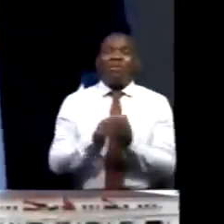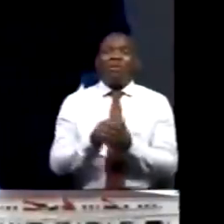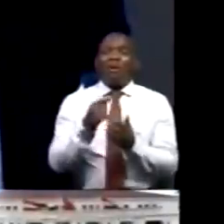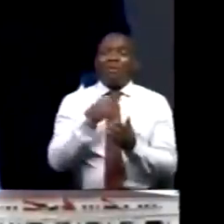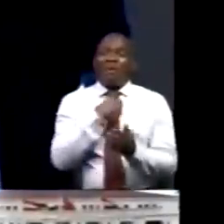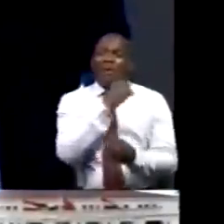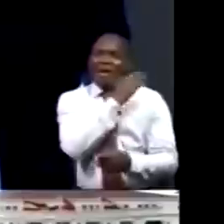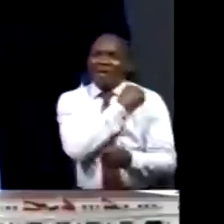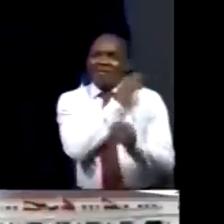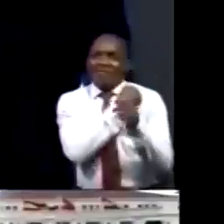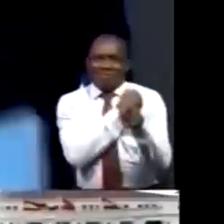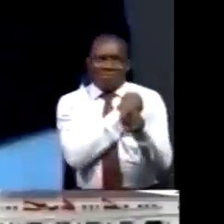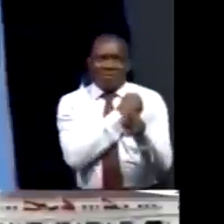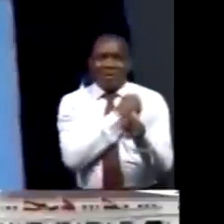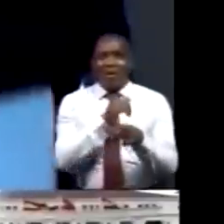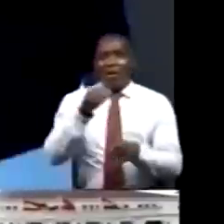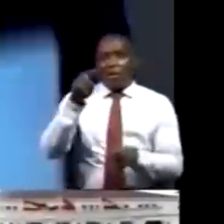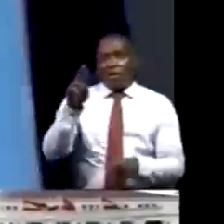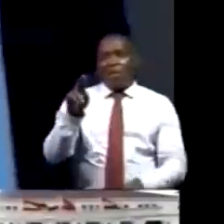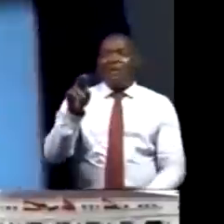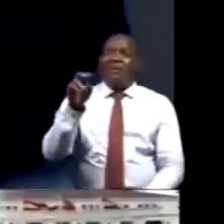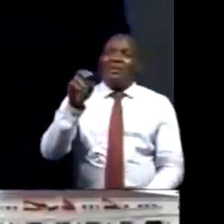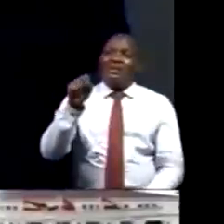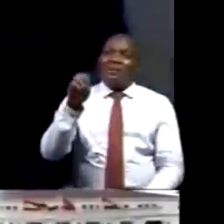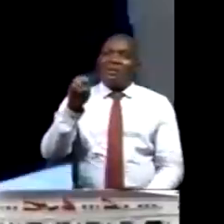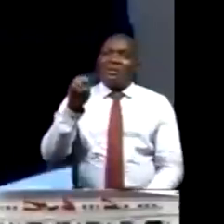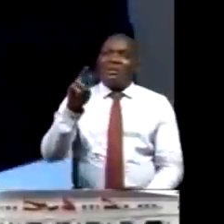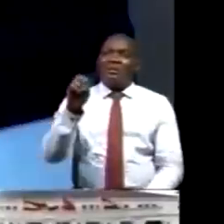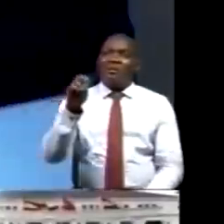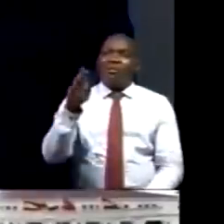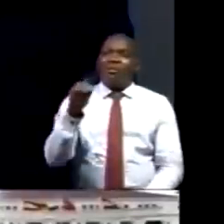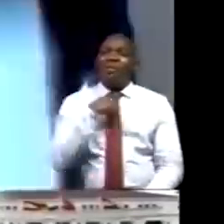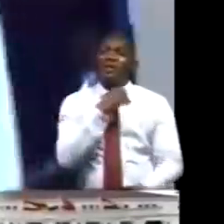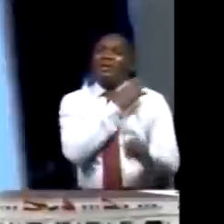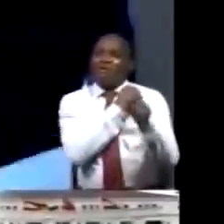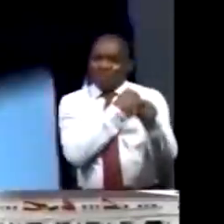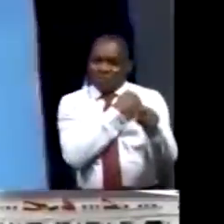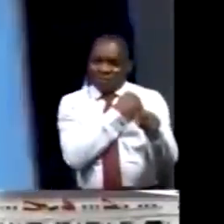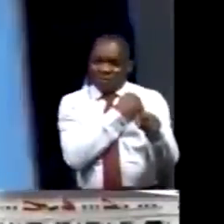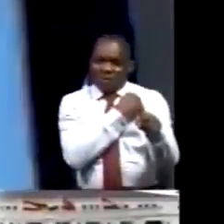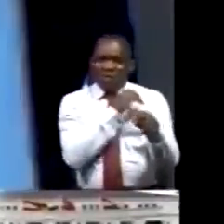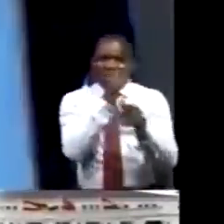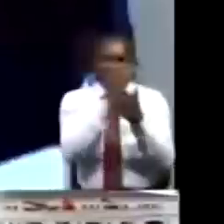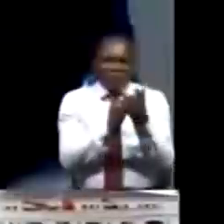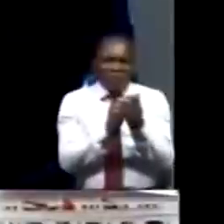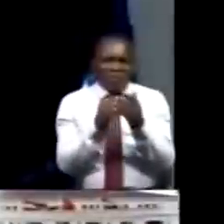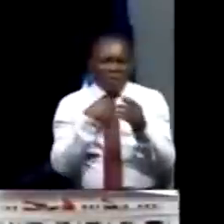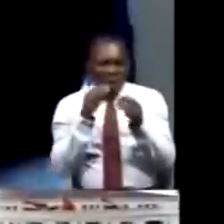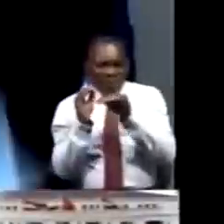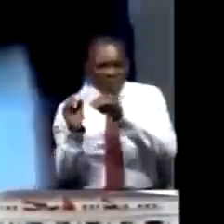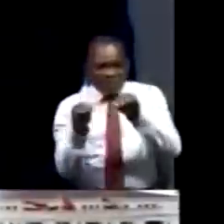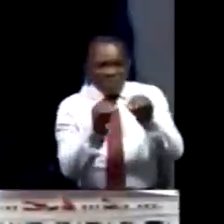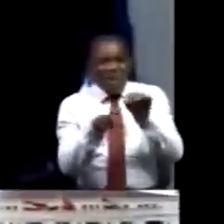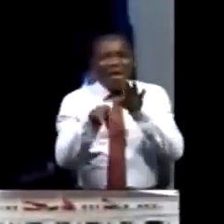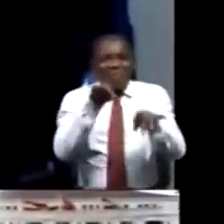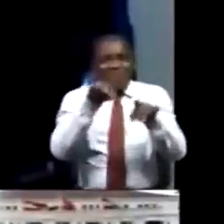I drew Dr. Sribwokatu's attention to some observations that I had made